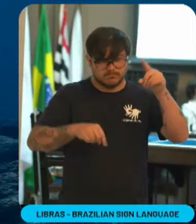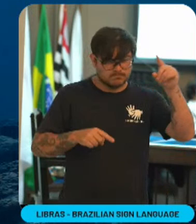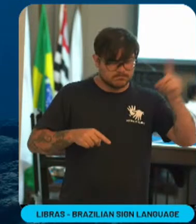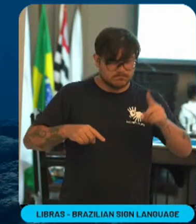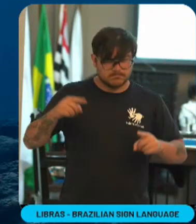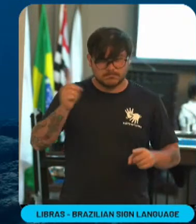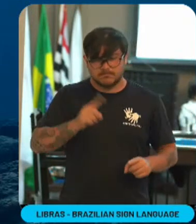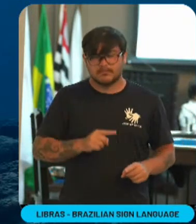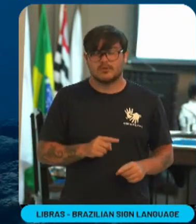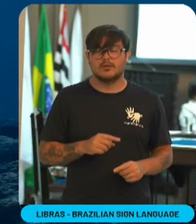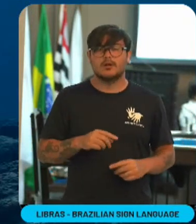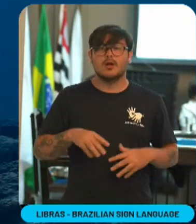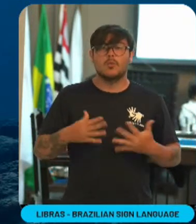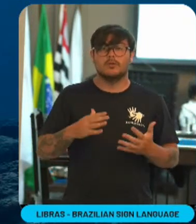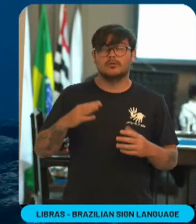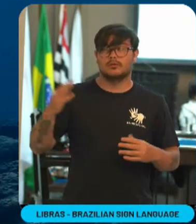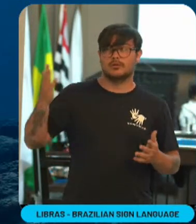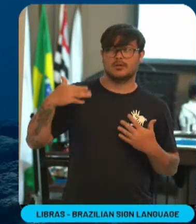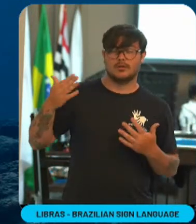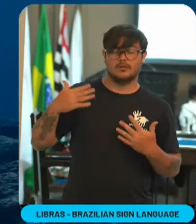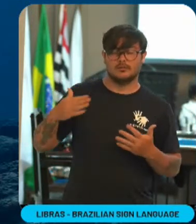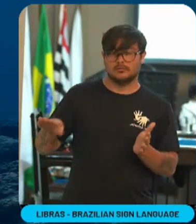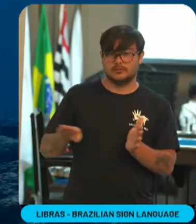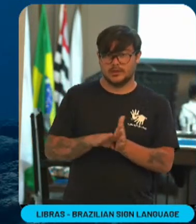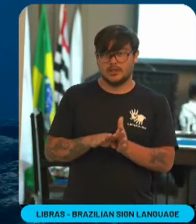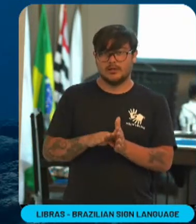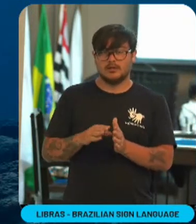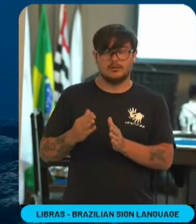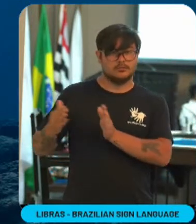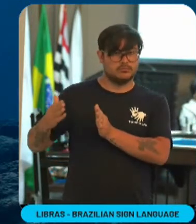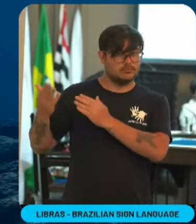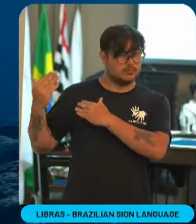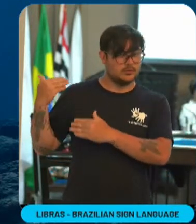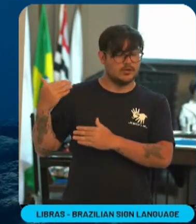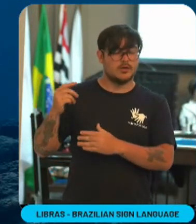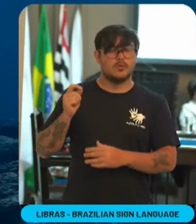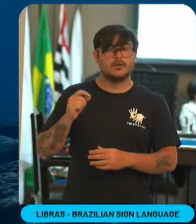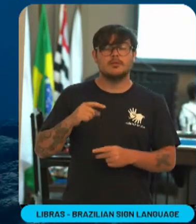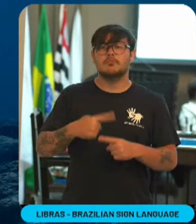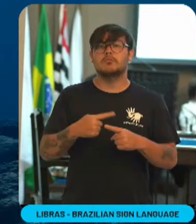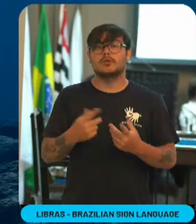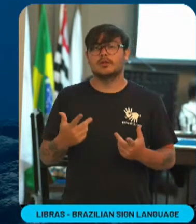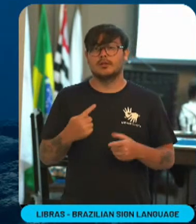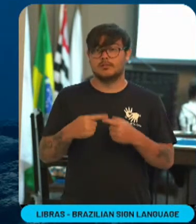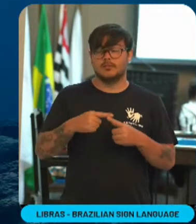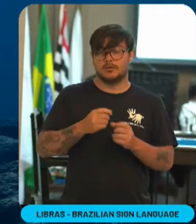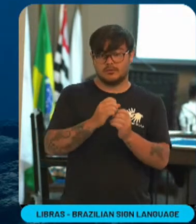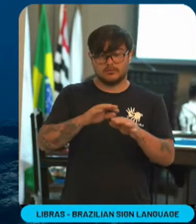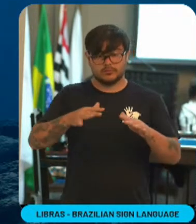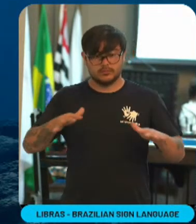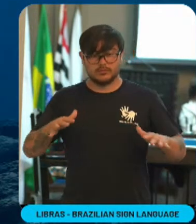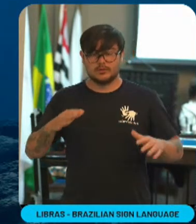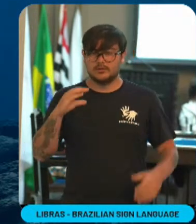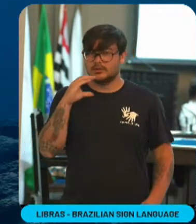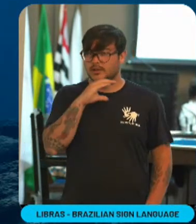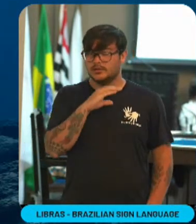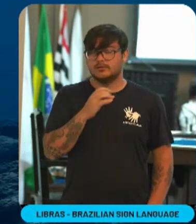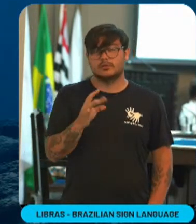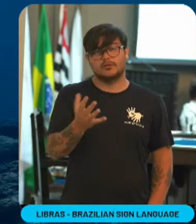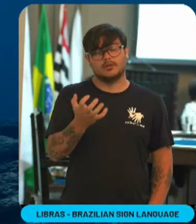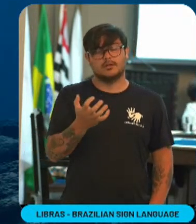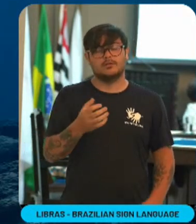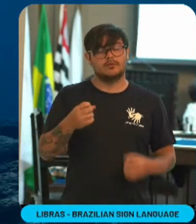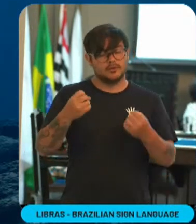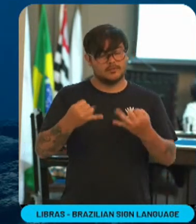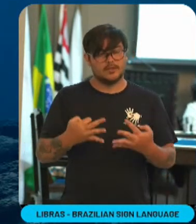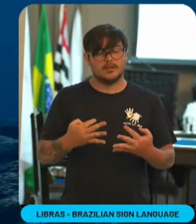and showers and storms. Much of the events in last summer was due to a warmer